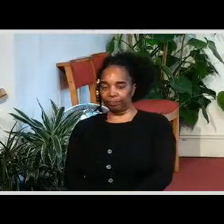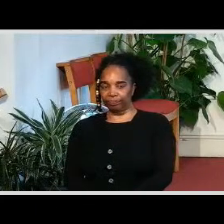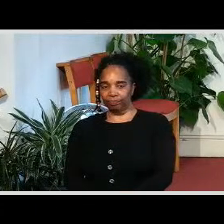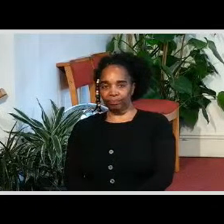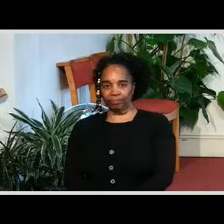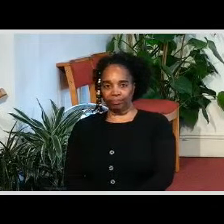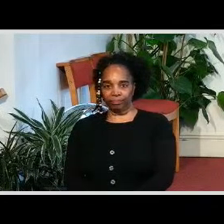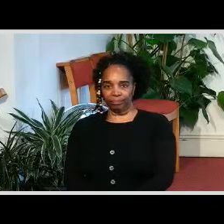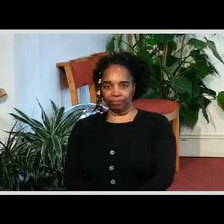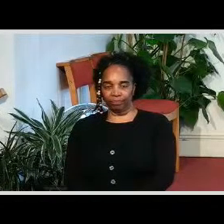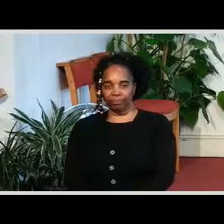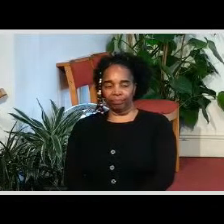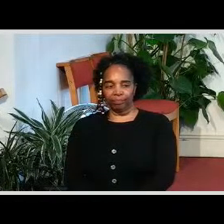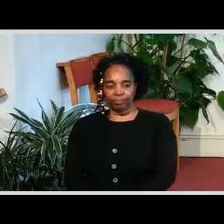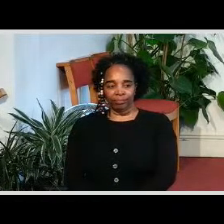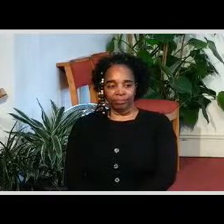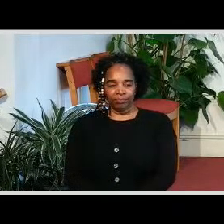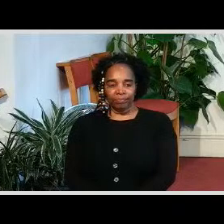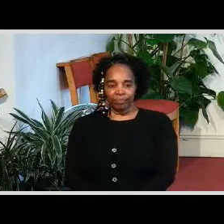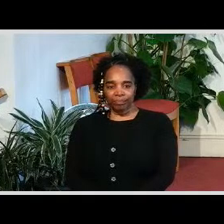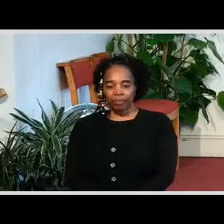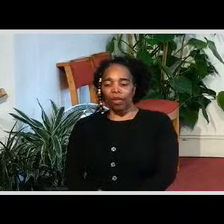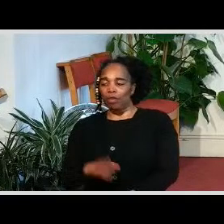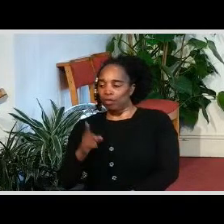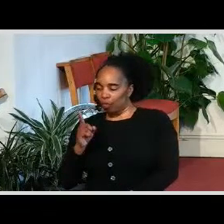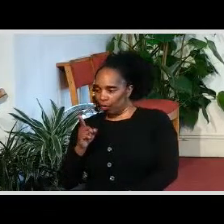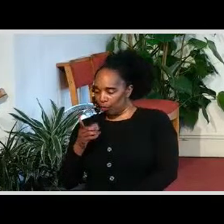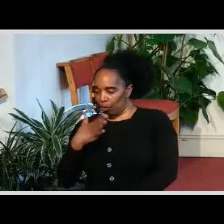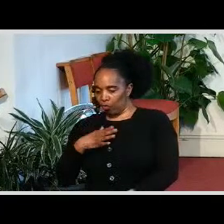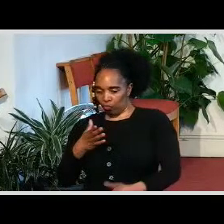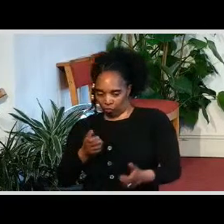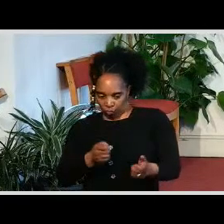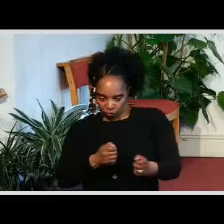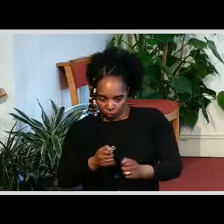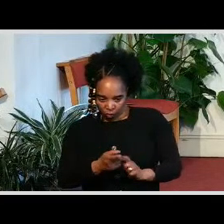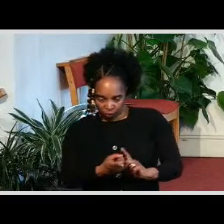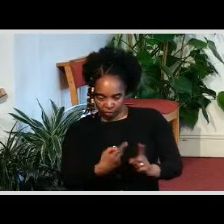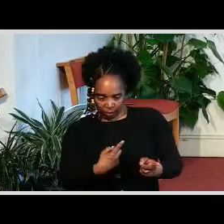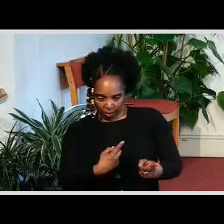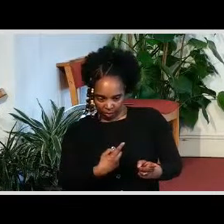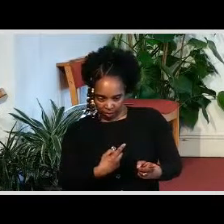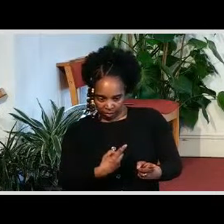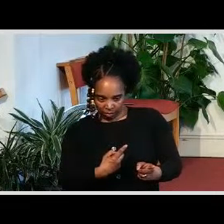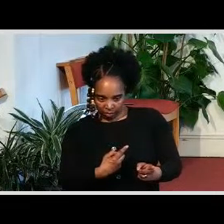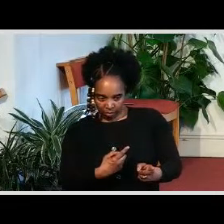dictating your responses rather than you being in control.